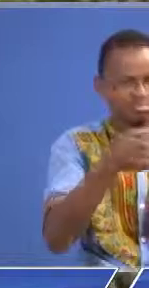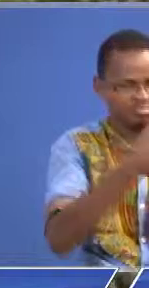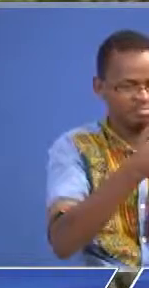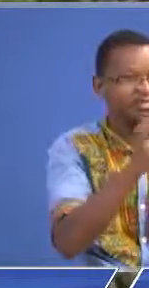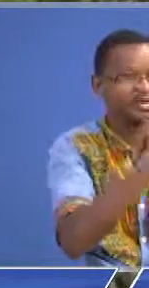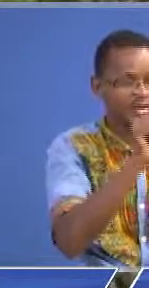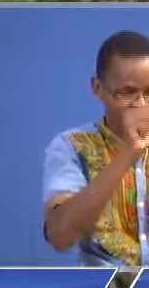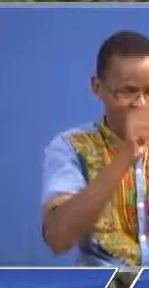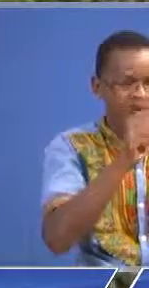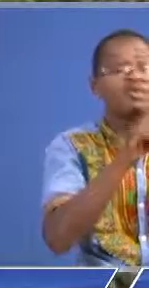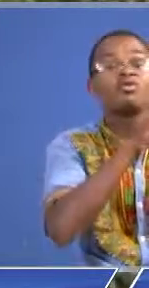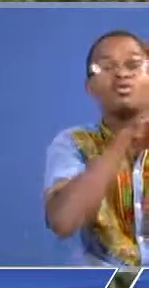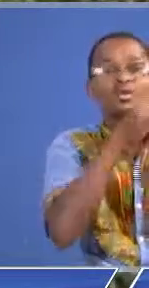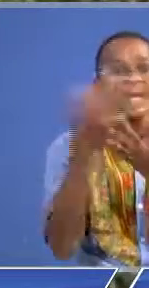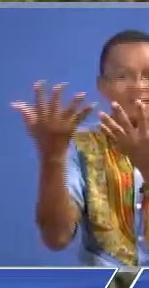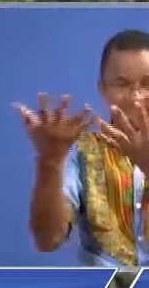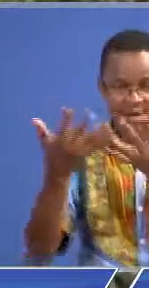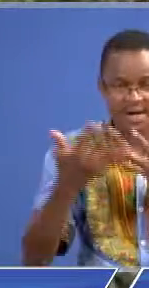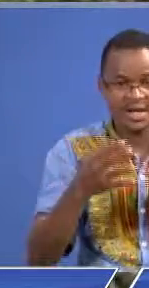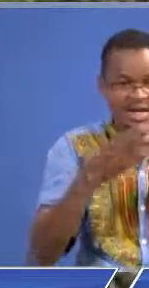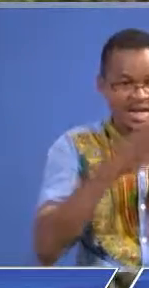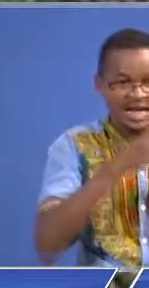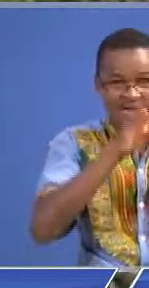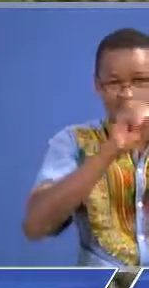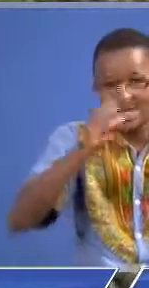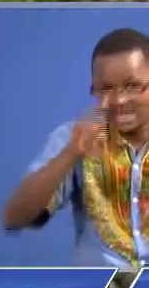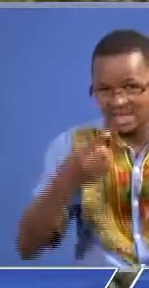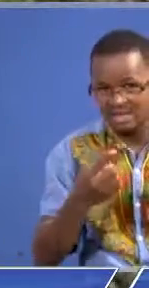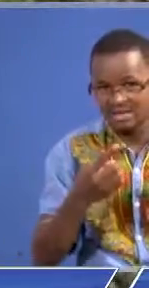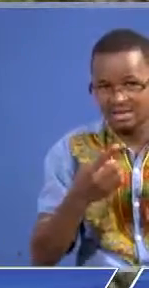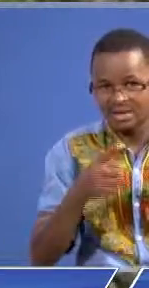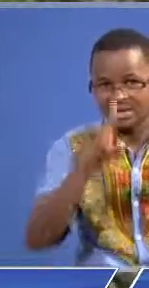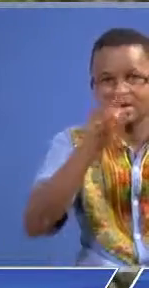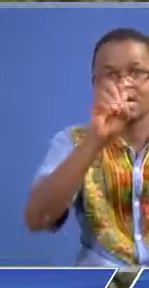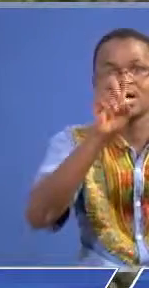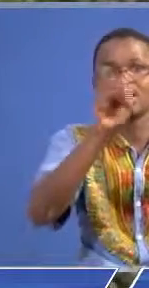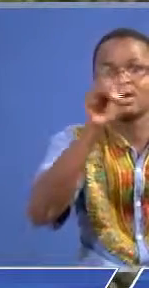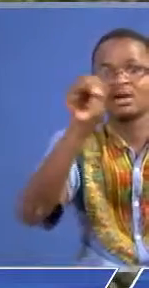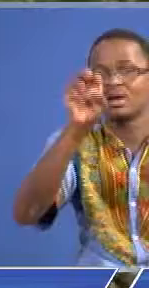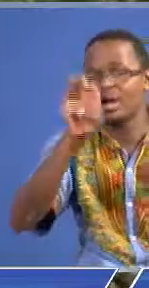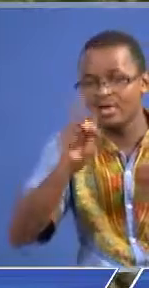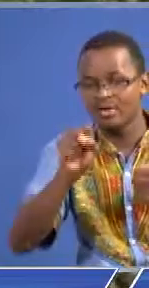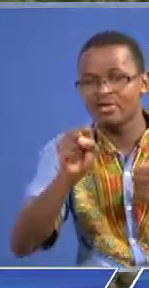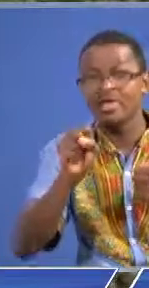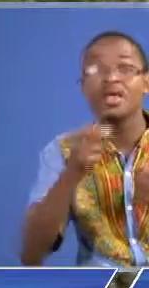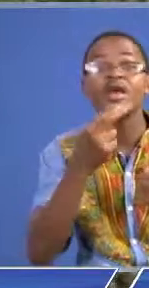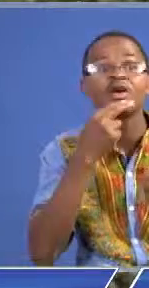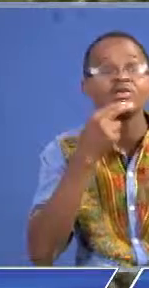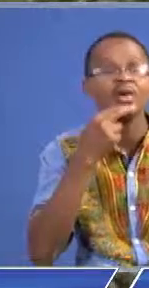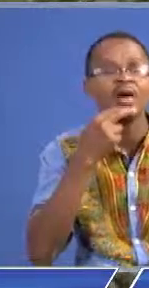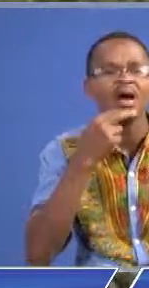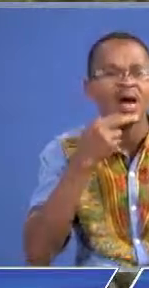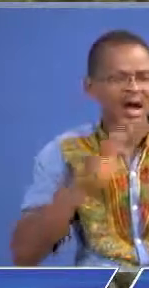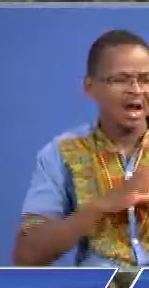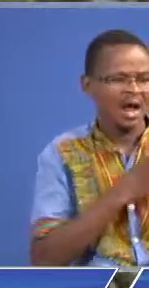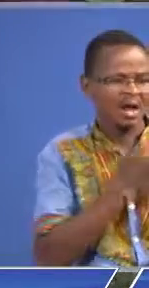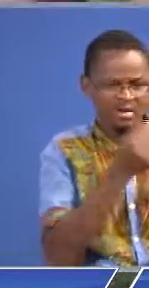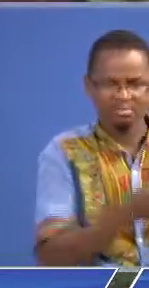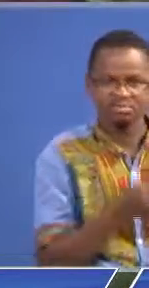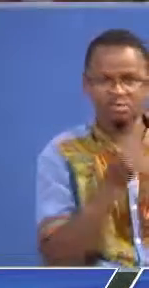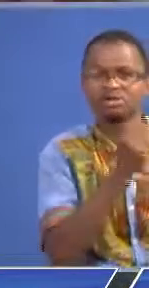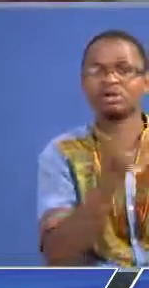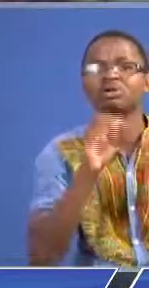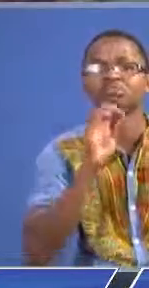kwamba Uganda ilete 90,000 metric tons za sukari hapa. Kiwanda chetu cha Nzoia kifanye